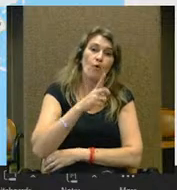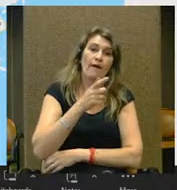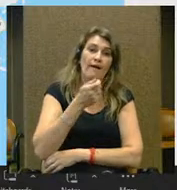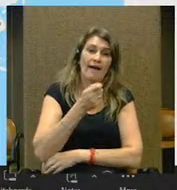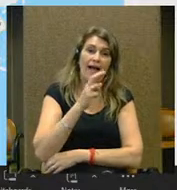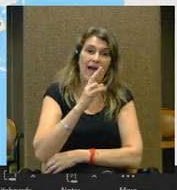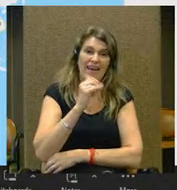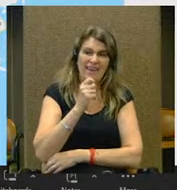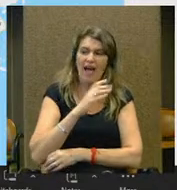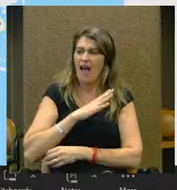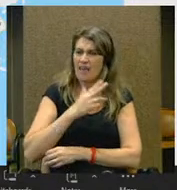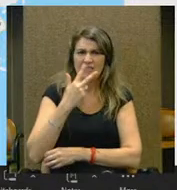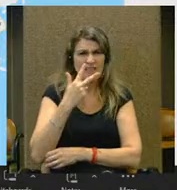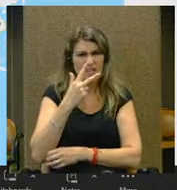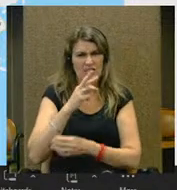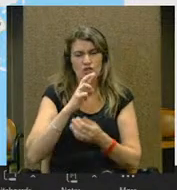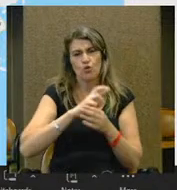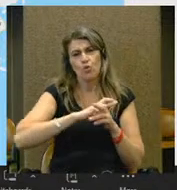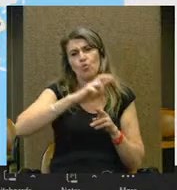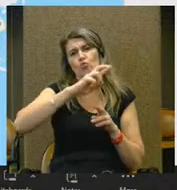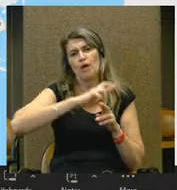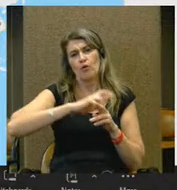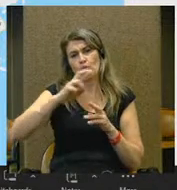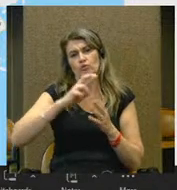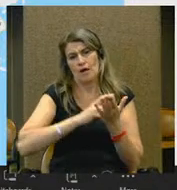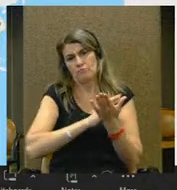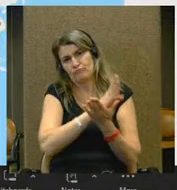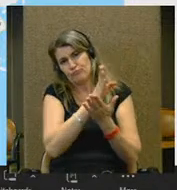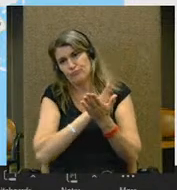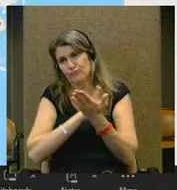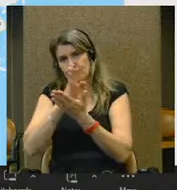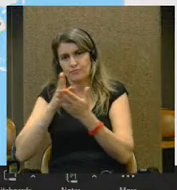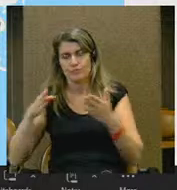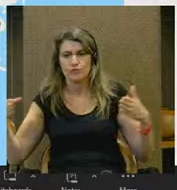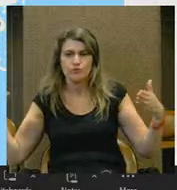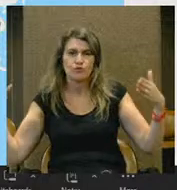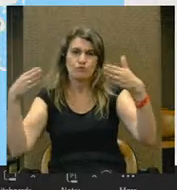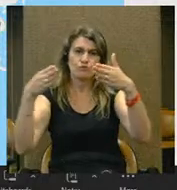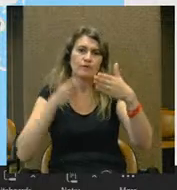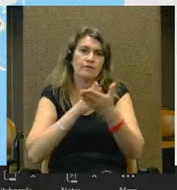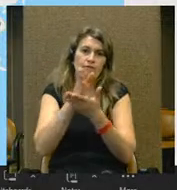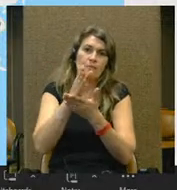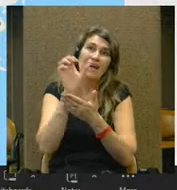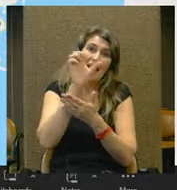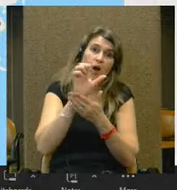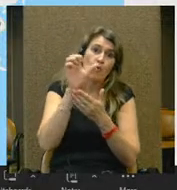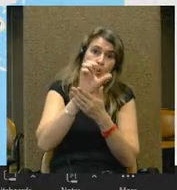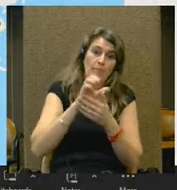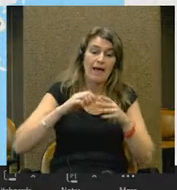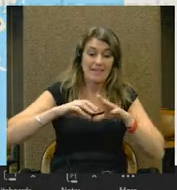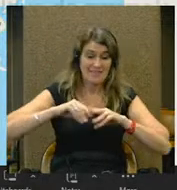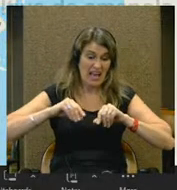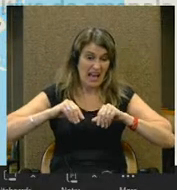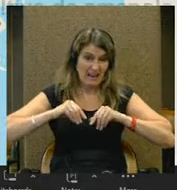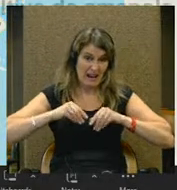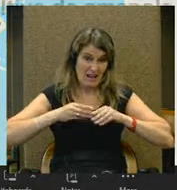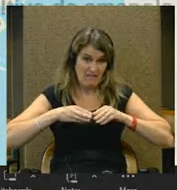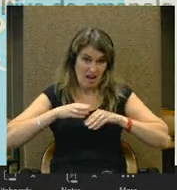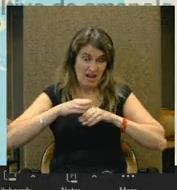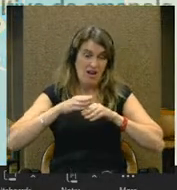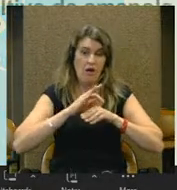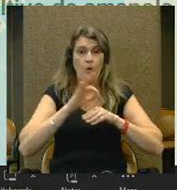also travel from Afghanistan to Europe via land and sea. Next slide, please.